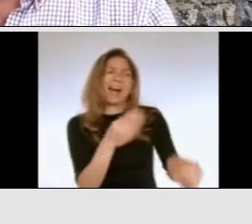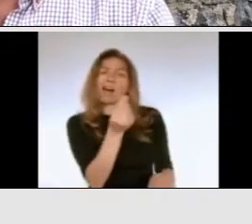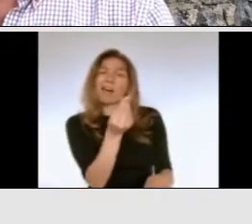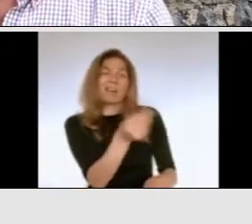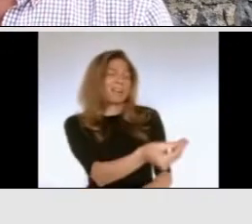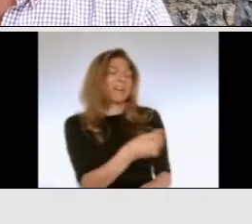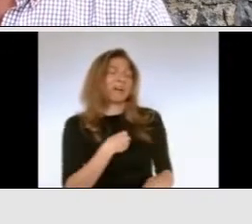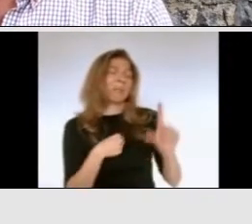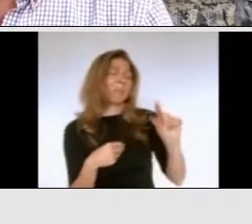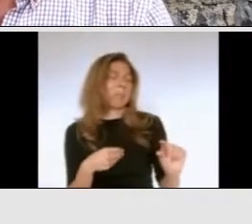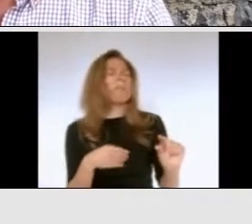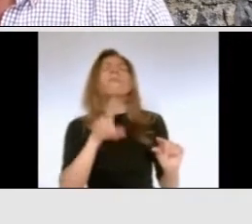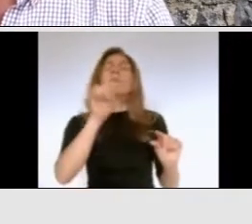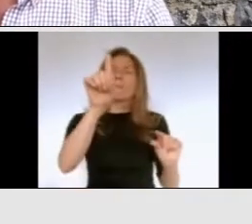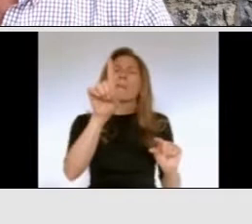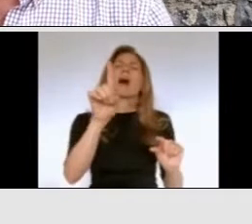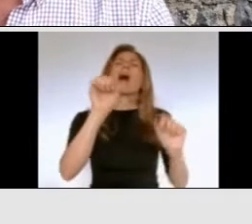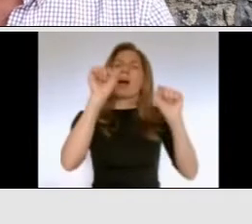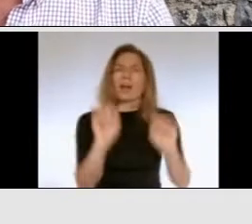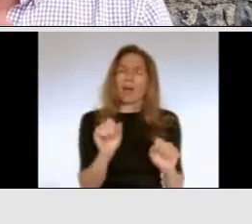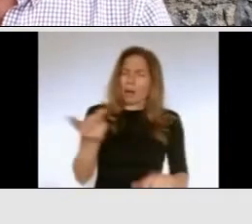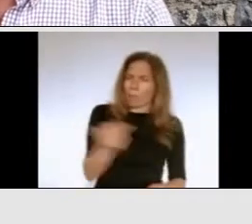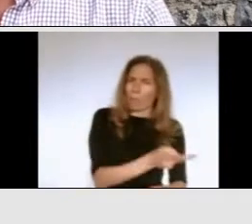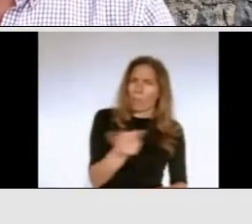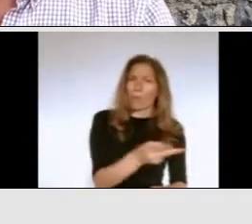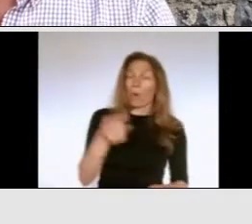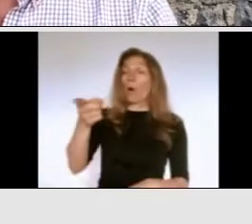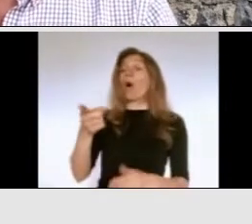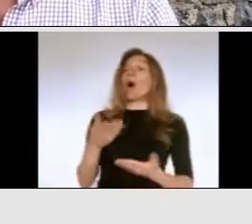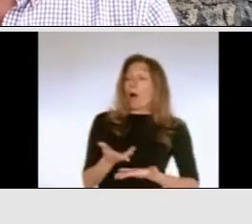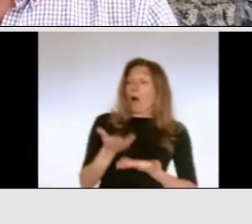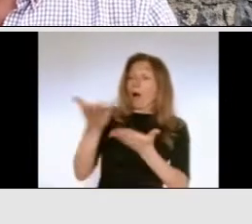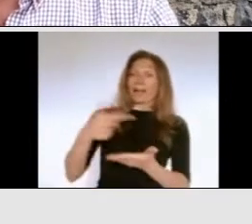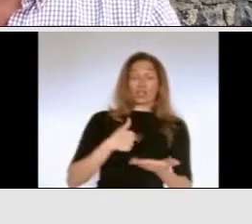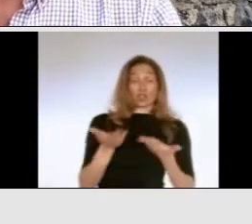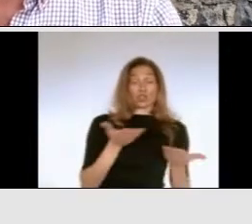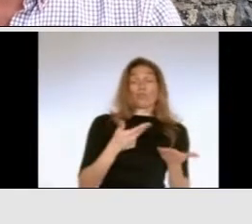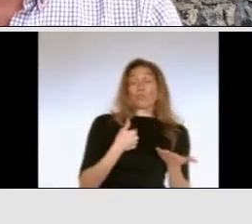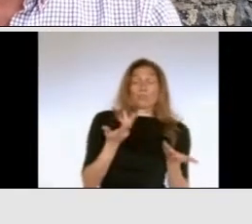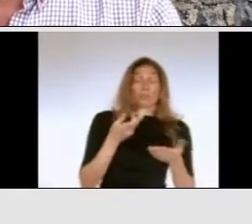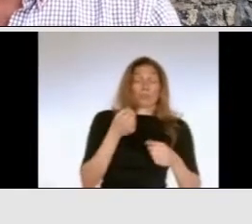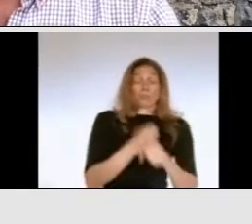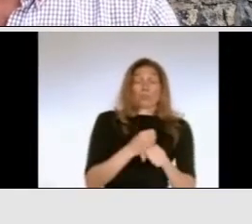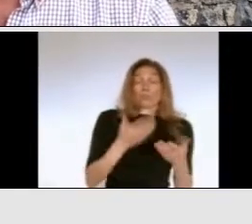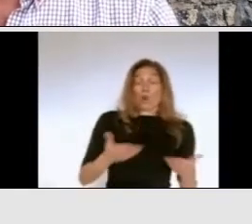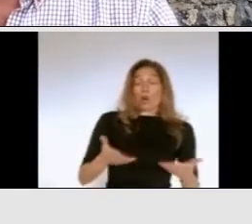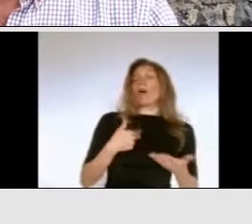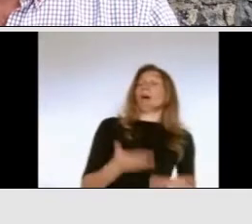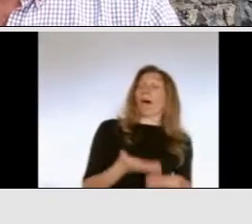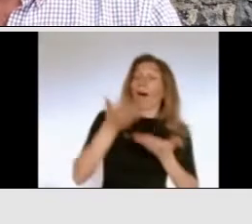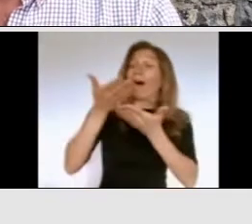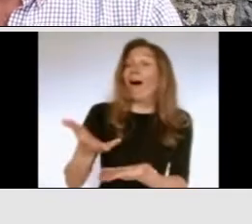been lower returns. So we can seek to bundle high return activities with perhaps lower return